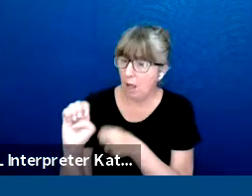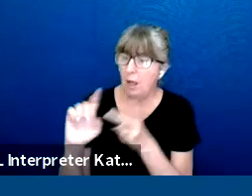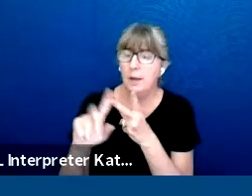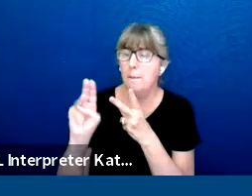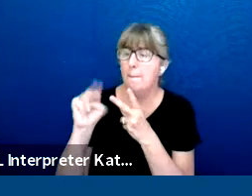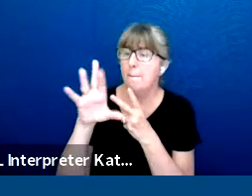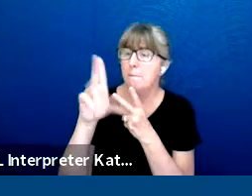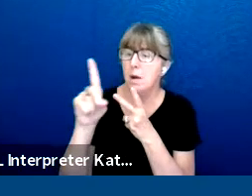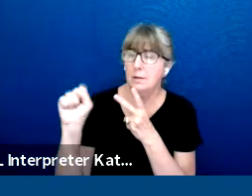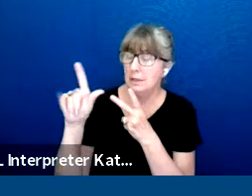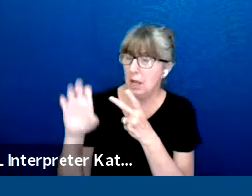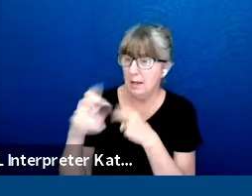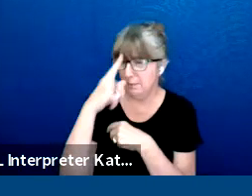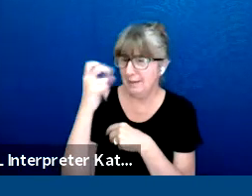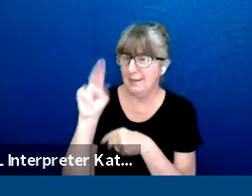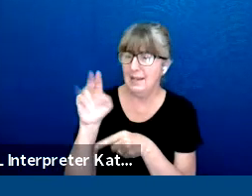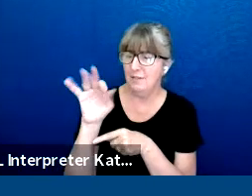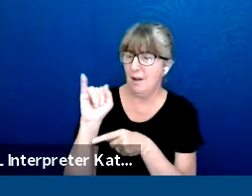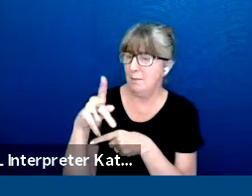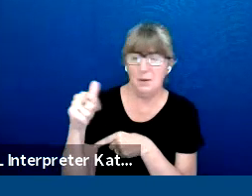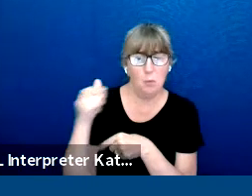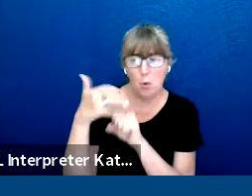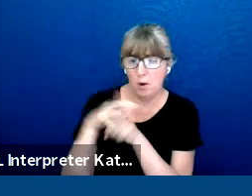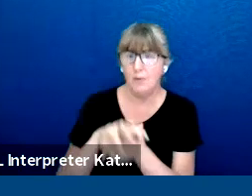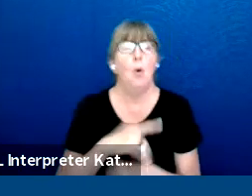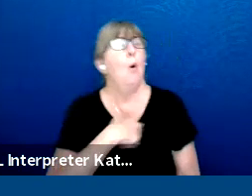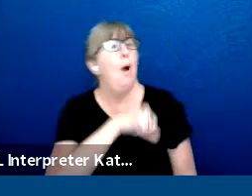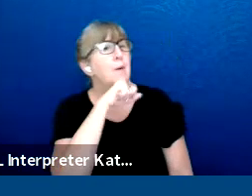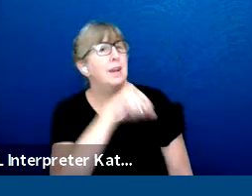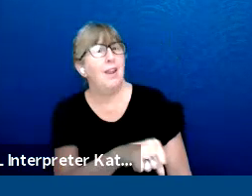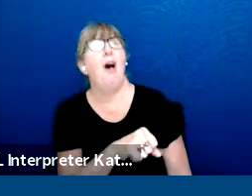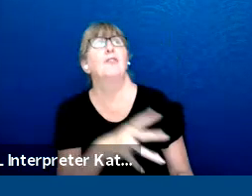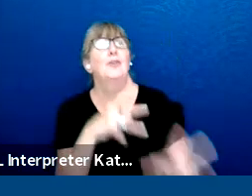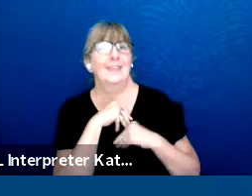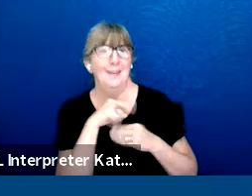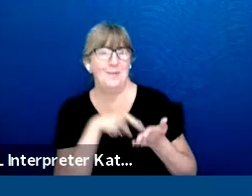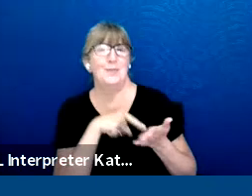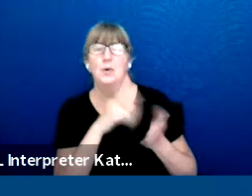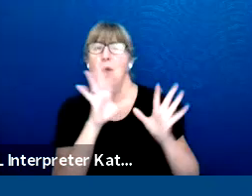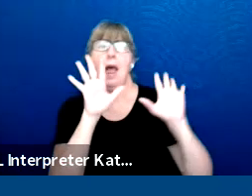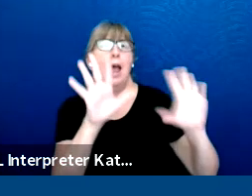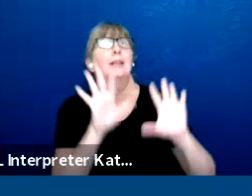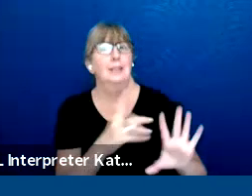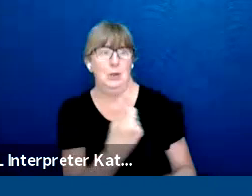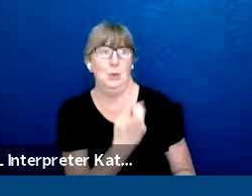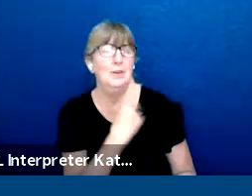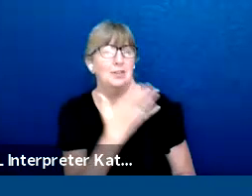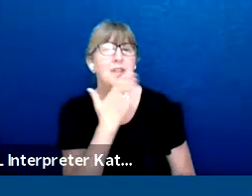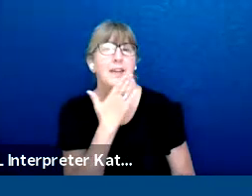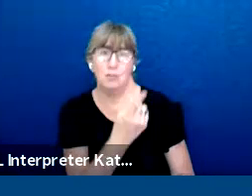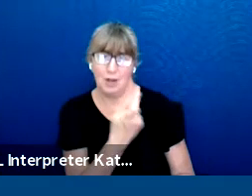damage? I would love to take this one. This was an excellent question to bring up. So thank you for asking